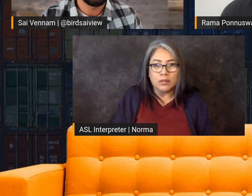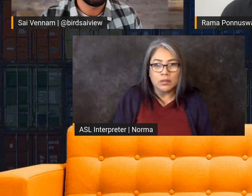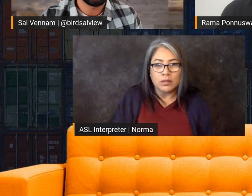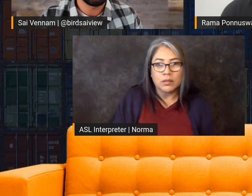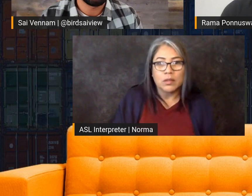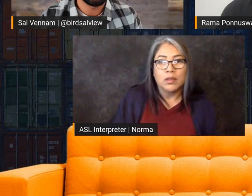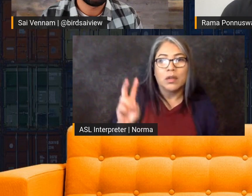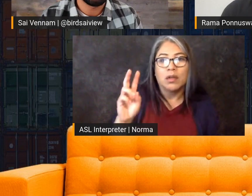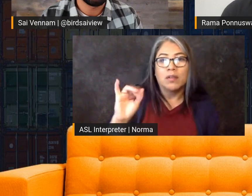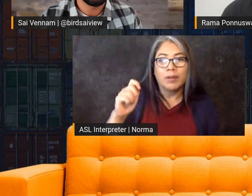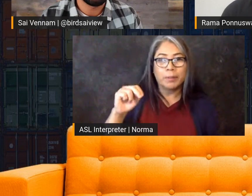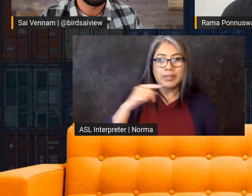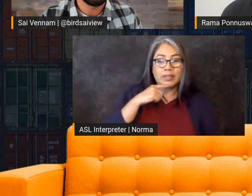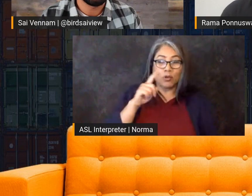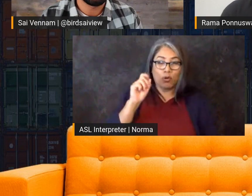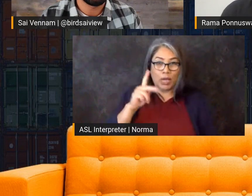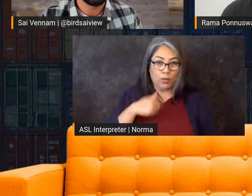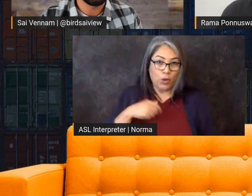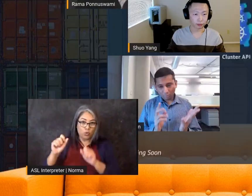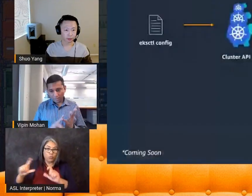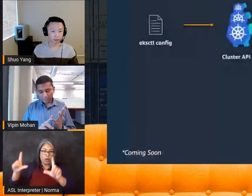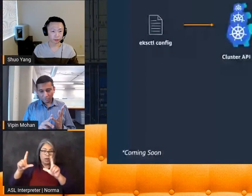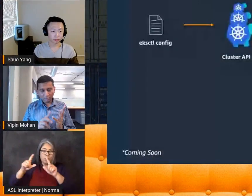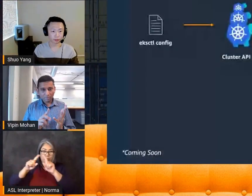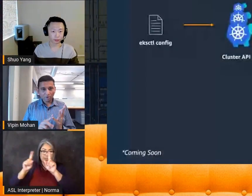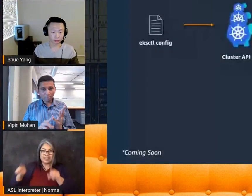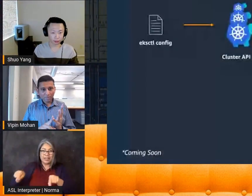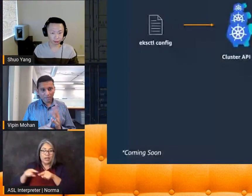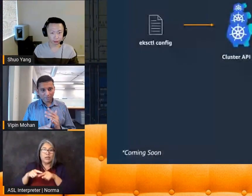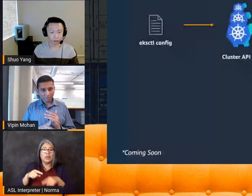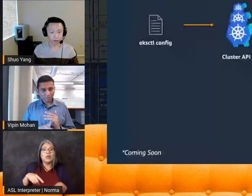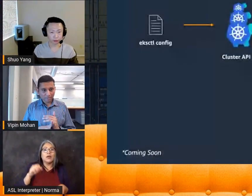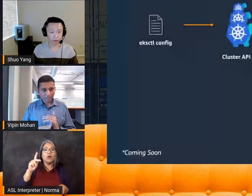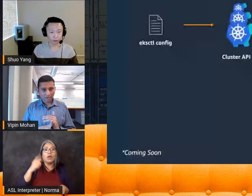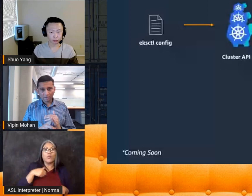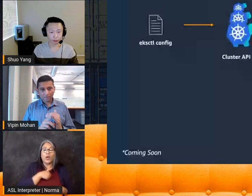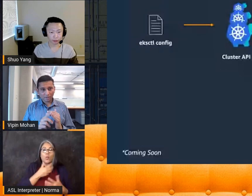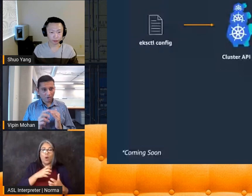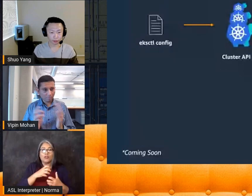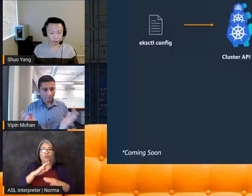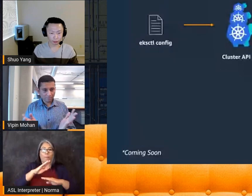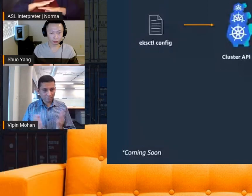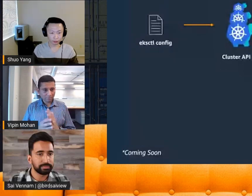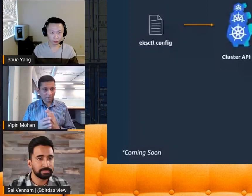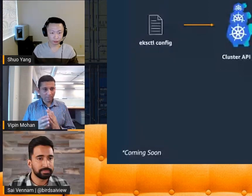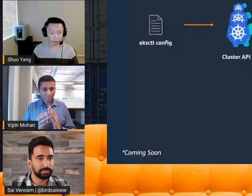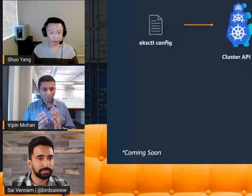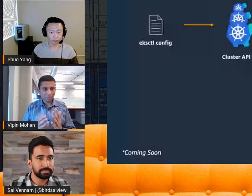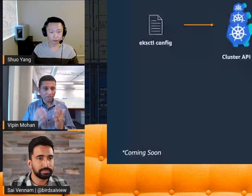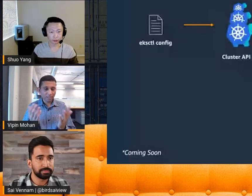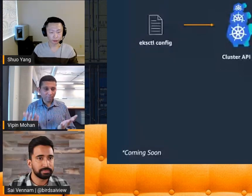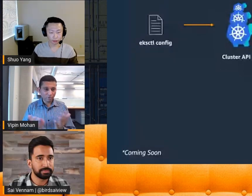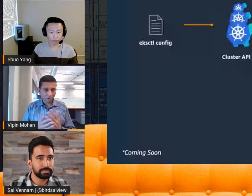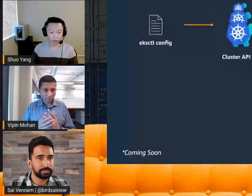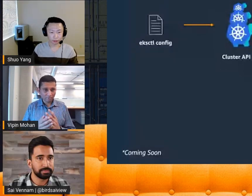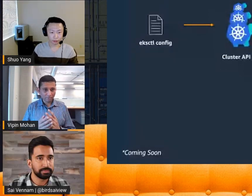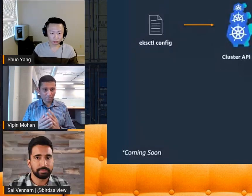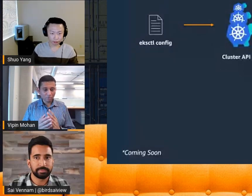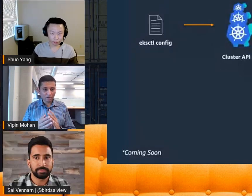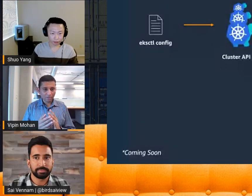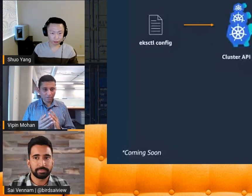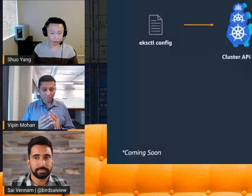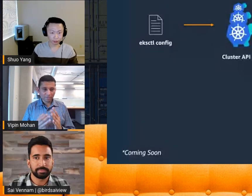that up, like our goal with EKS Anywhere, like I said, one is, we want to meet customers where they are on premises and make sure that they're able to